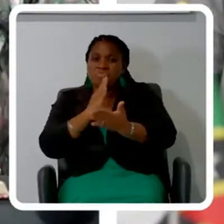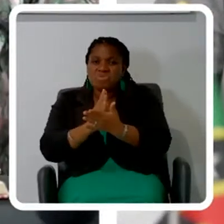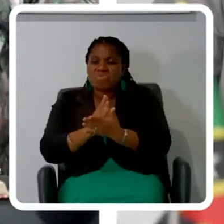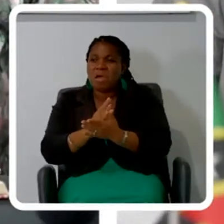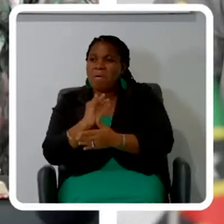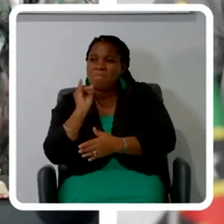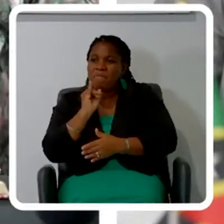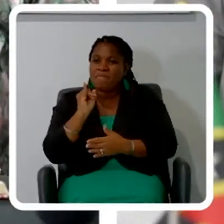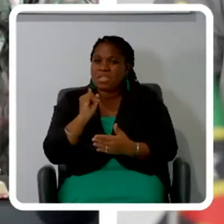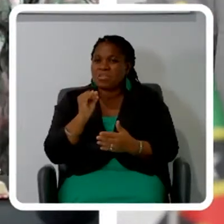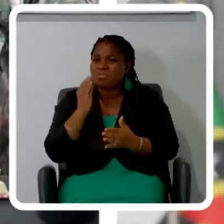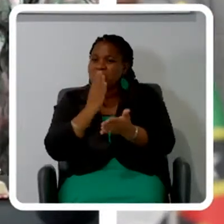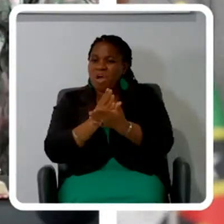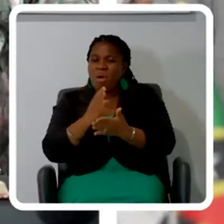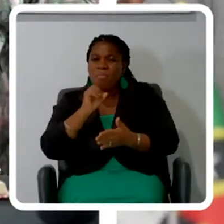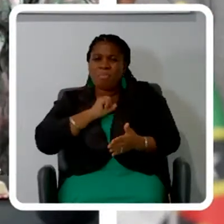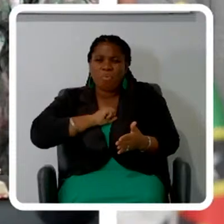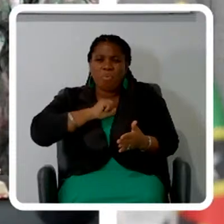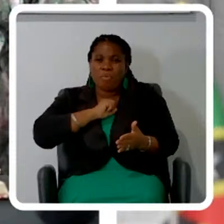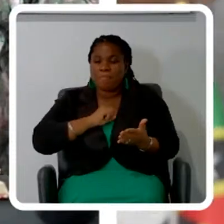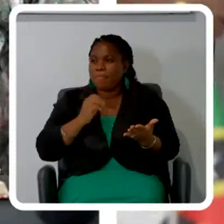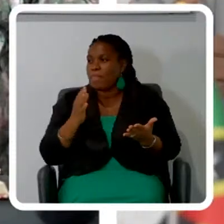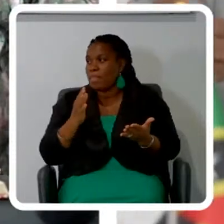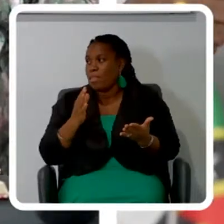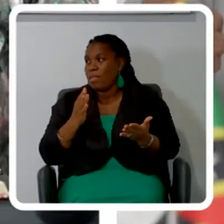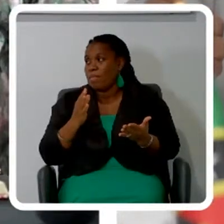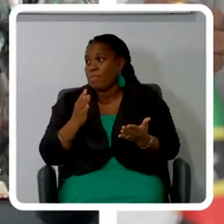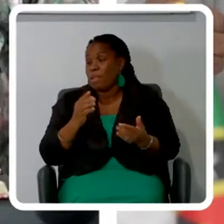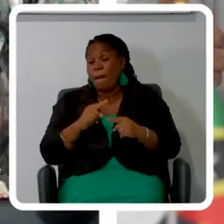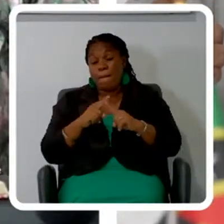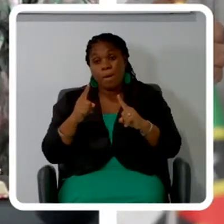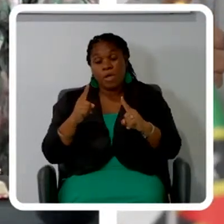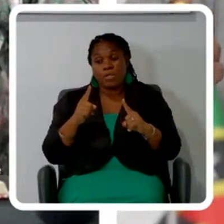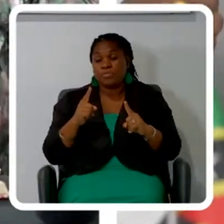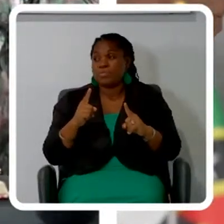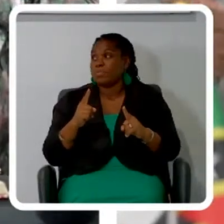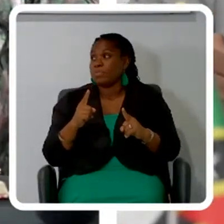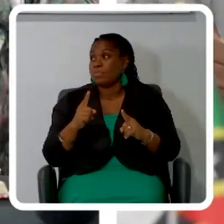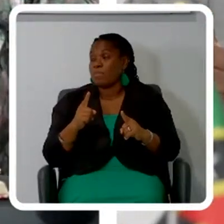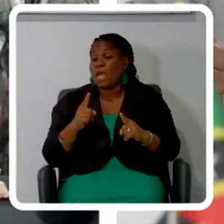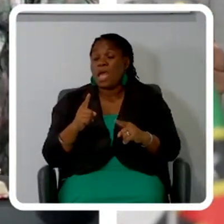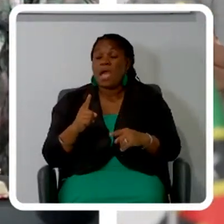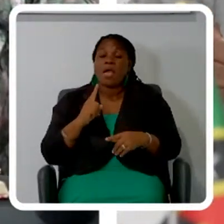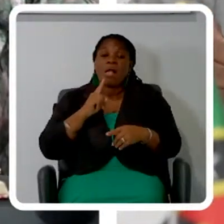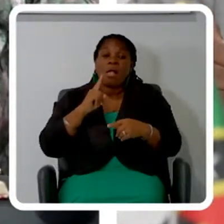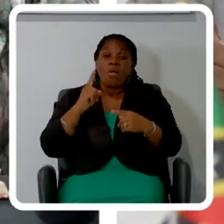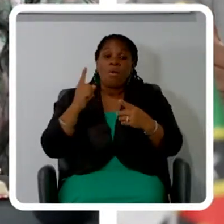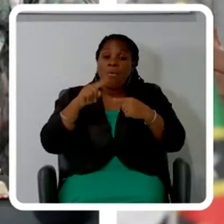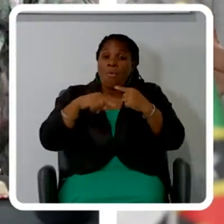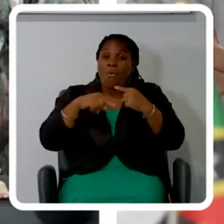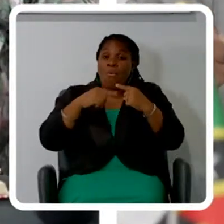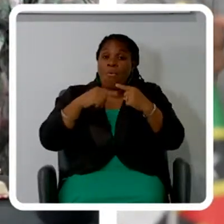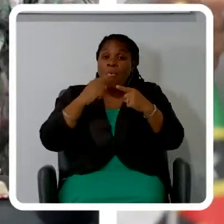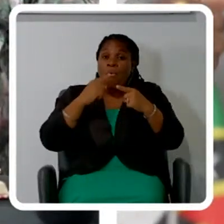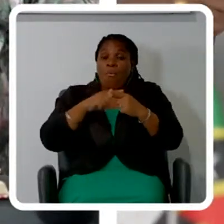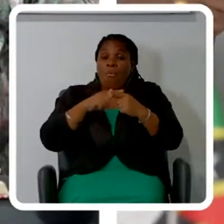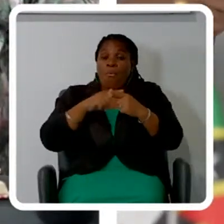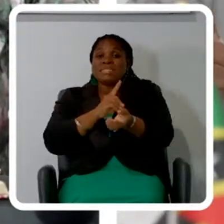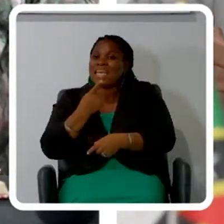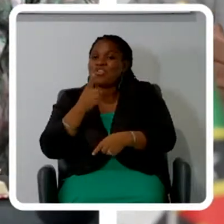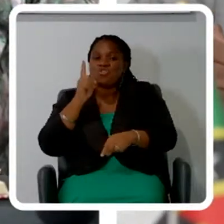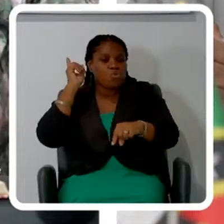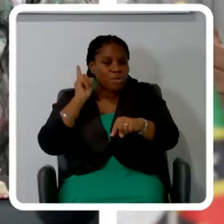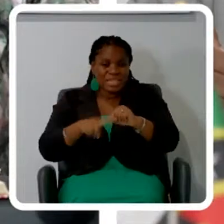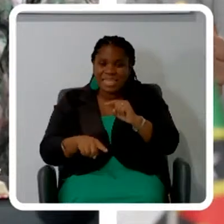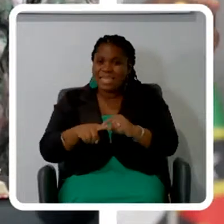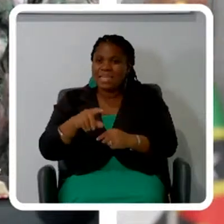It's affecting us. So we, at the other end, when a doctor says you don't need antibiotics, it's very likely you don't